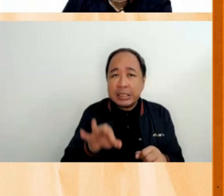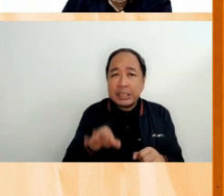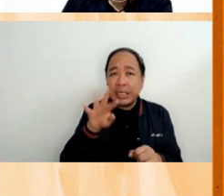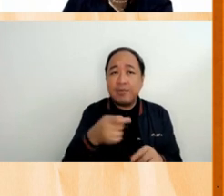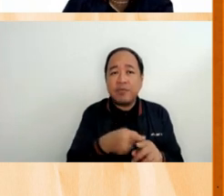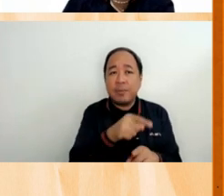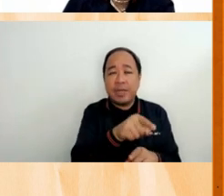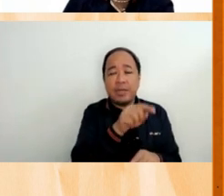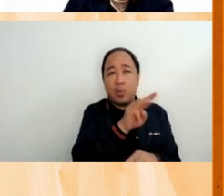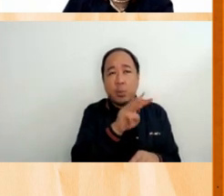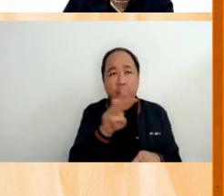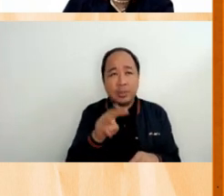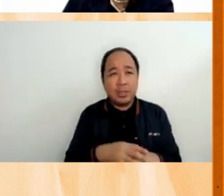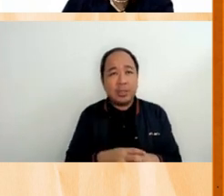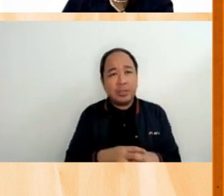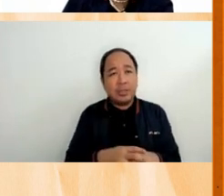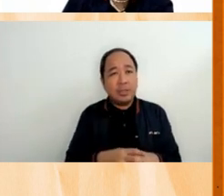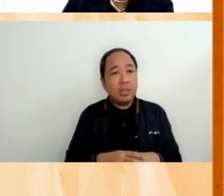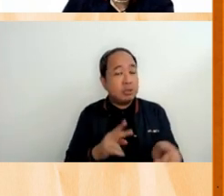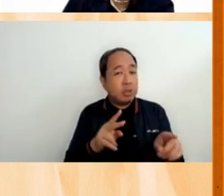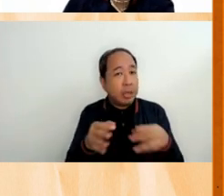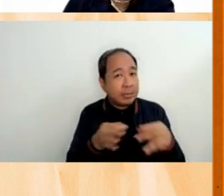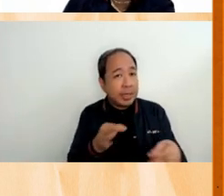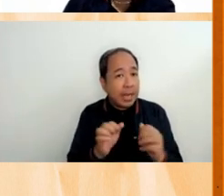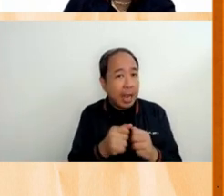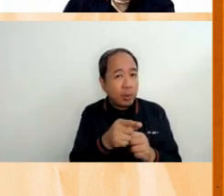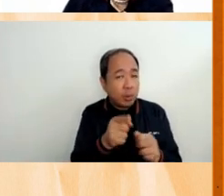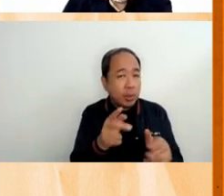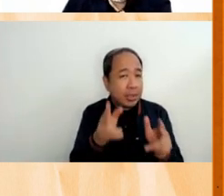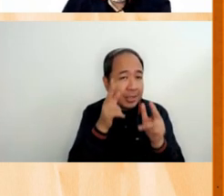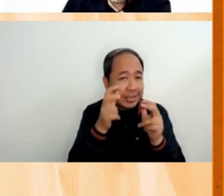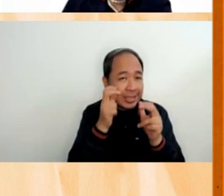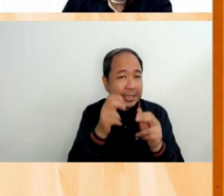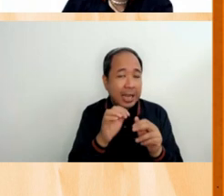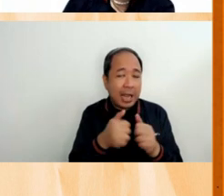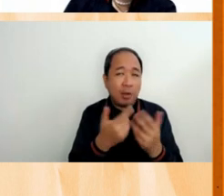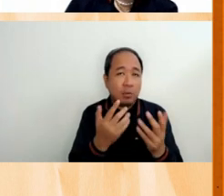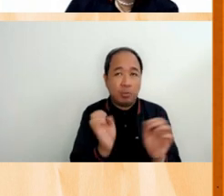definitely, no, when to seek help from an adult.